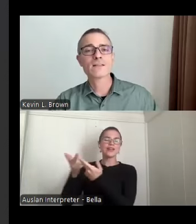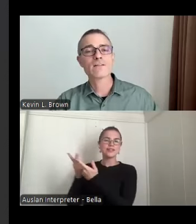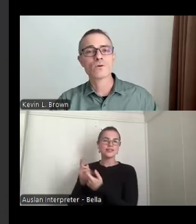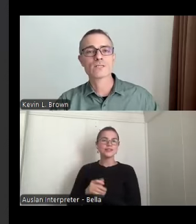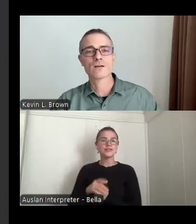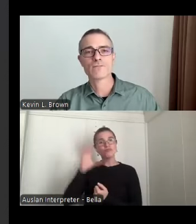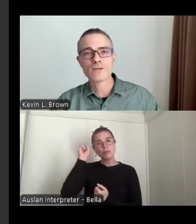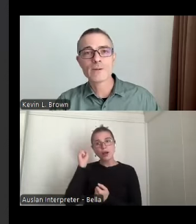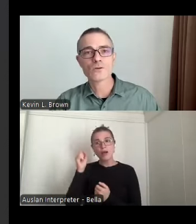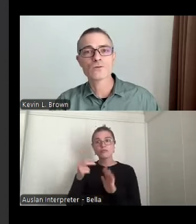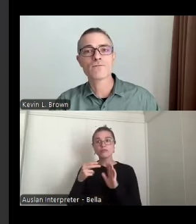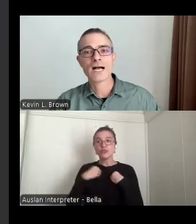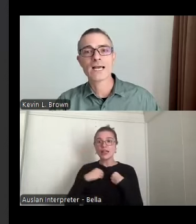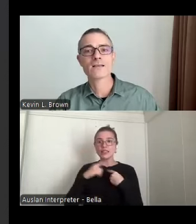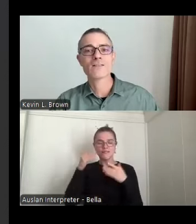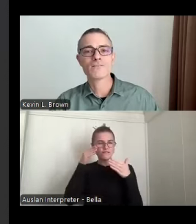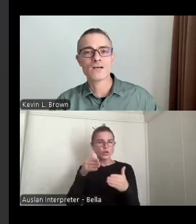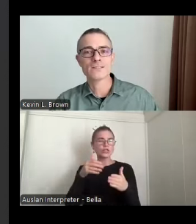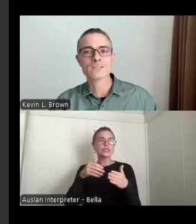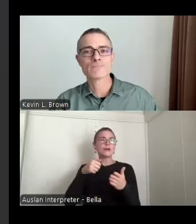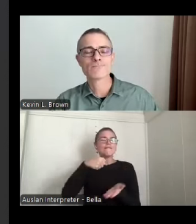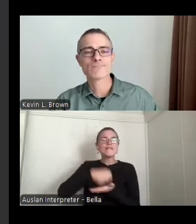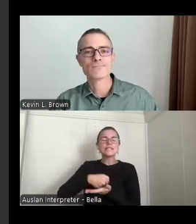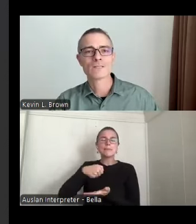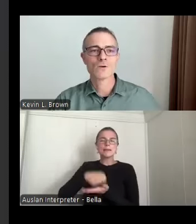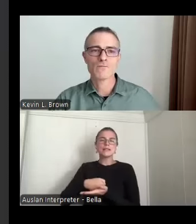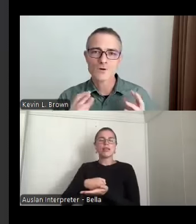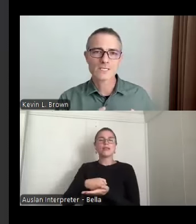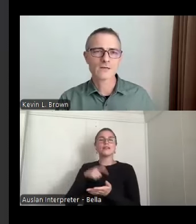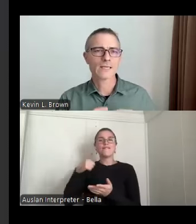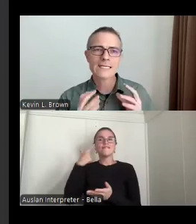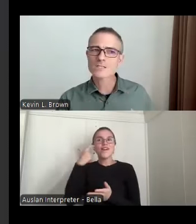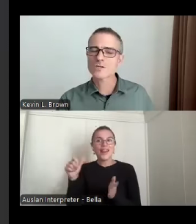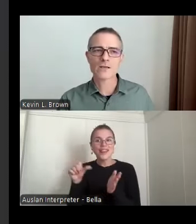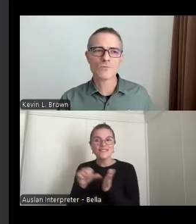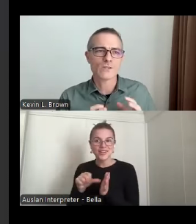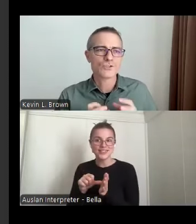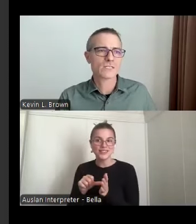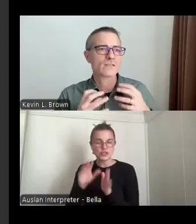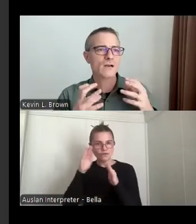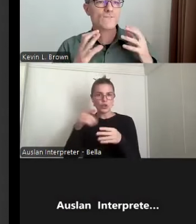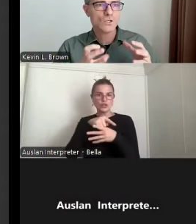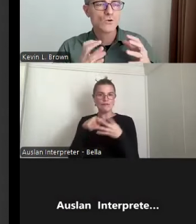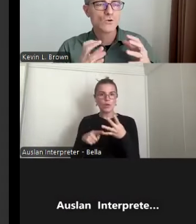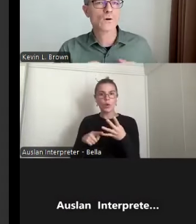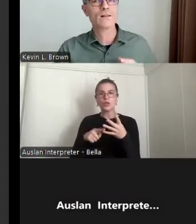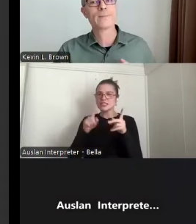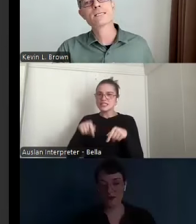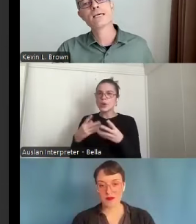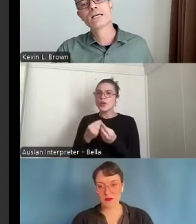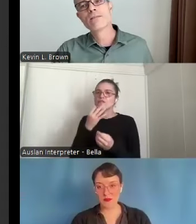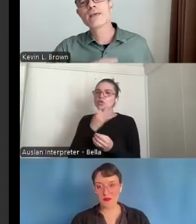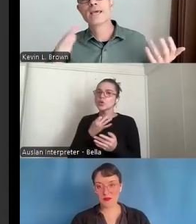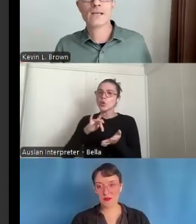brands that focus on fundamentals find the funds. So focus here, get started with just a few core